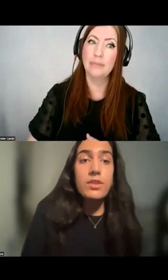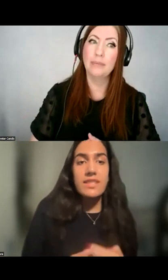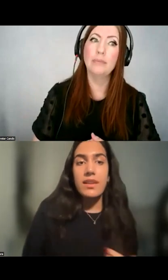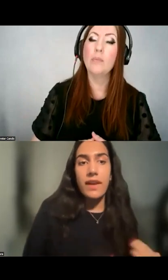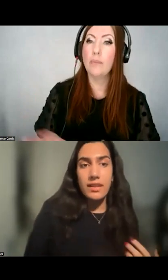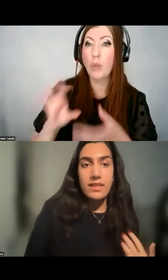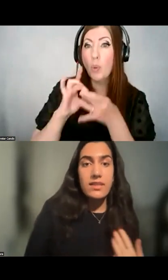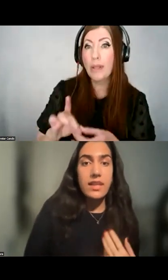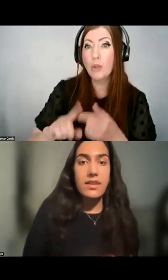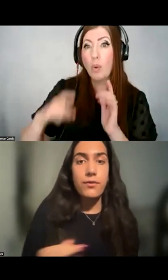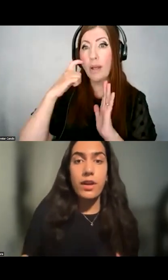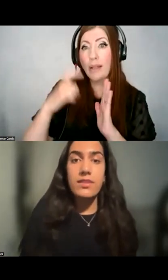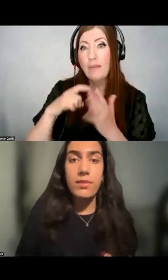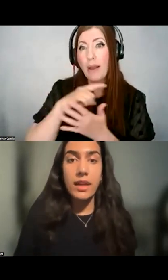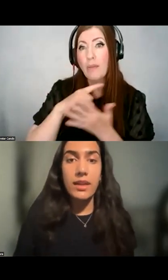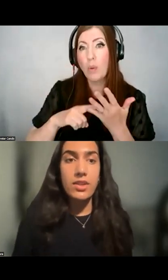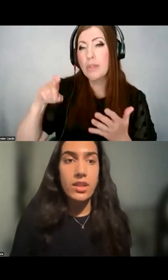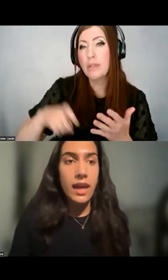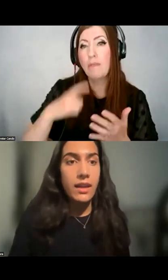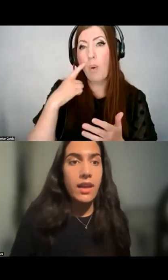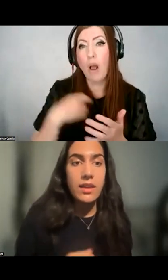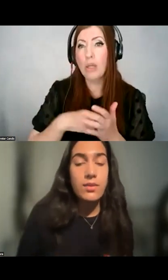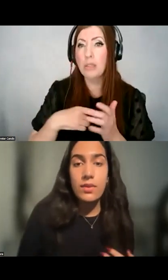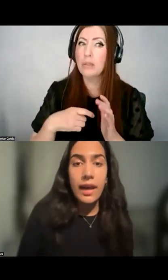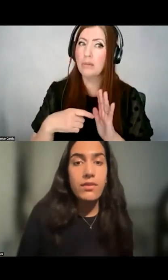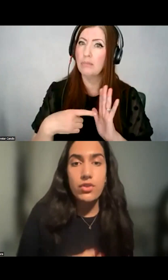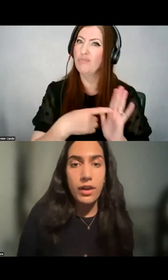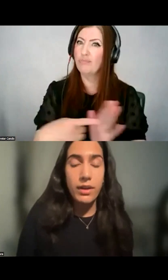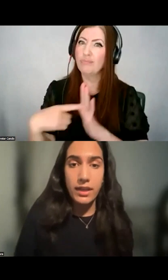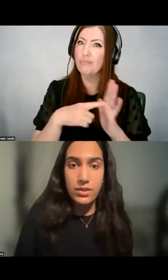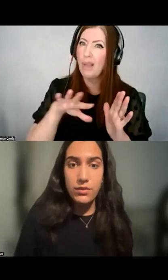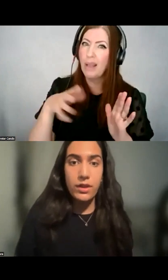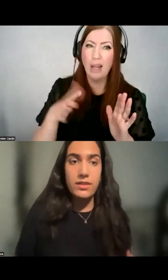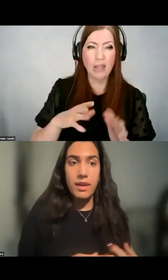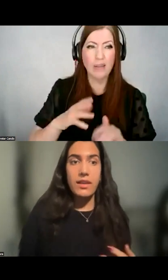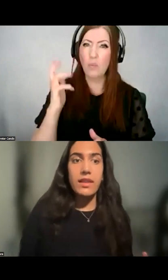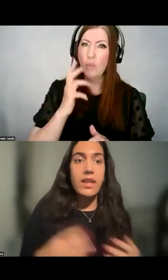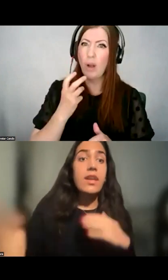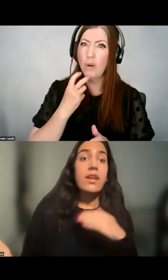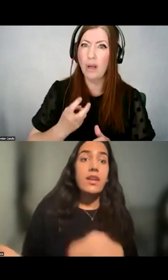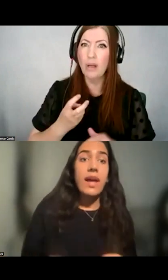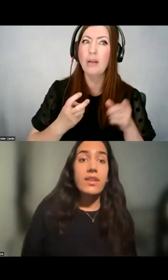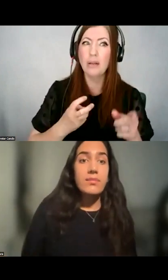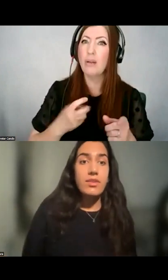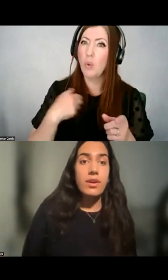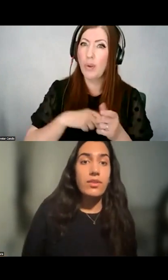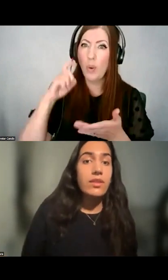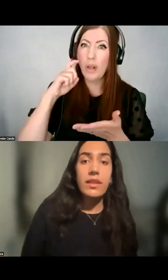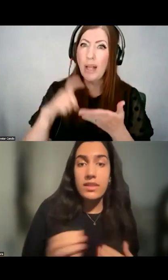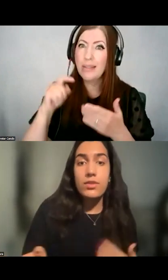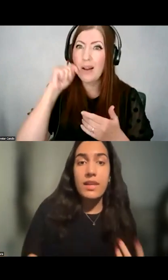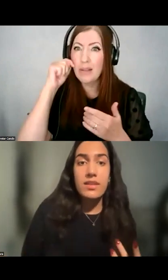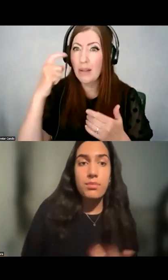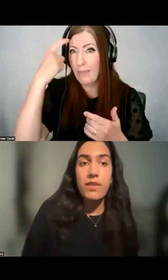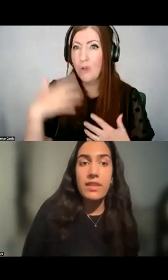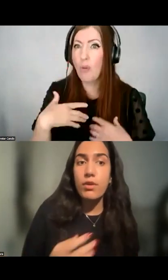In terms of identifying these needs, for us, the recognition that, and this was a kind of a jarring recognition for us to make, that adolescent mental health, that